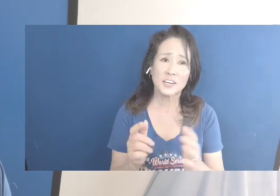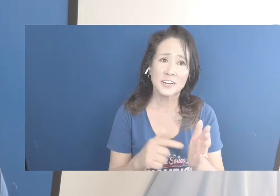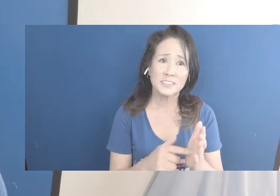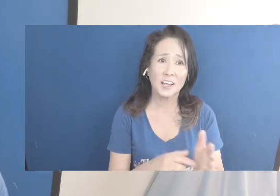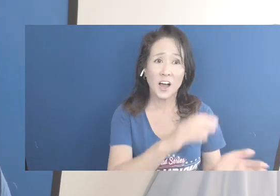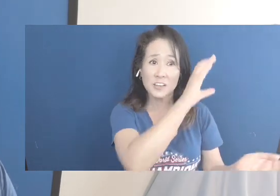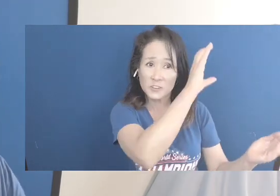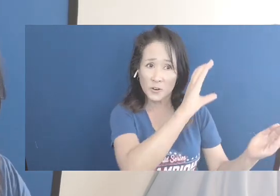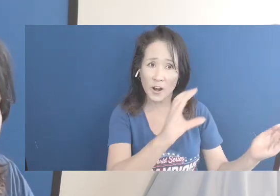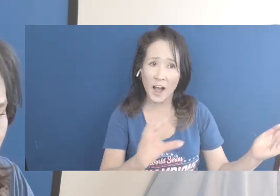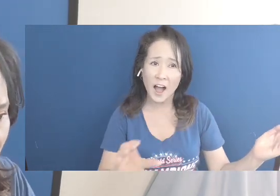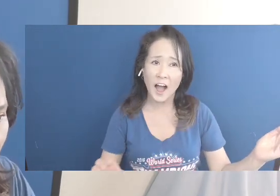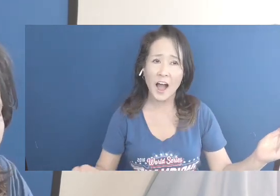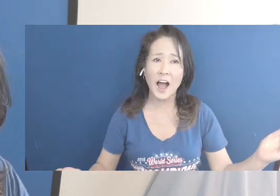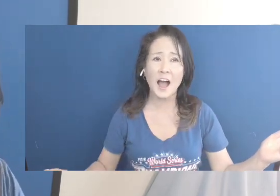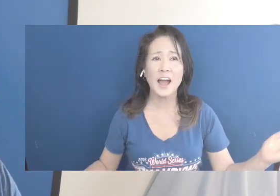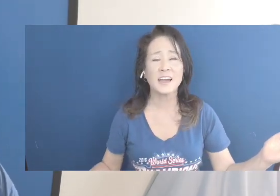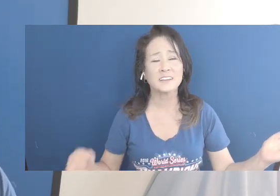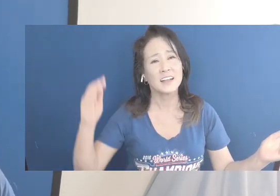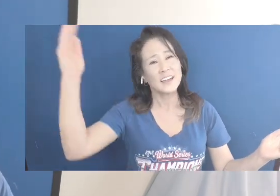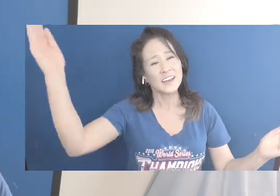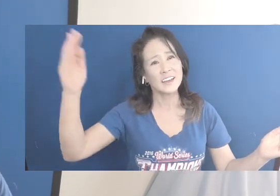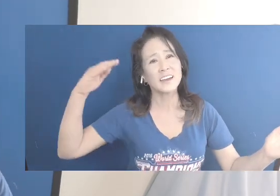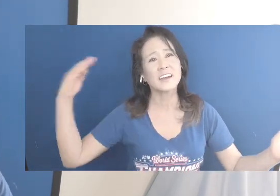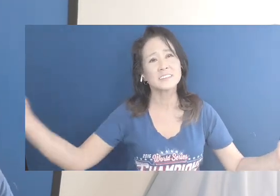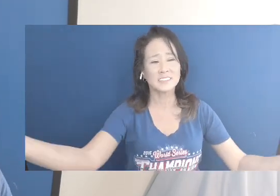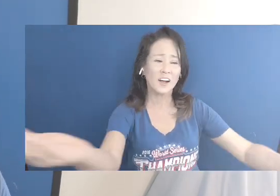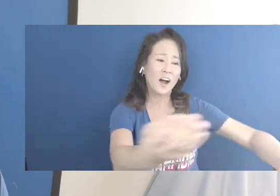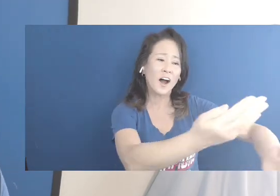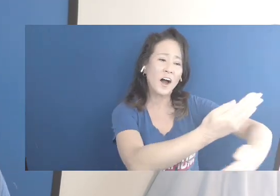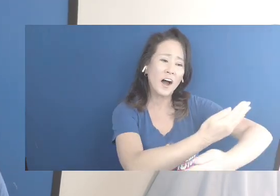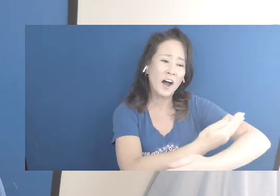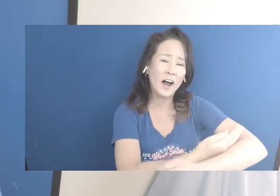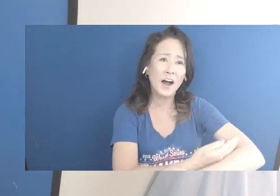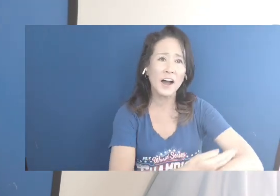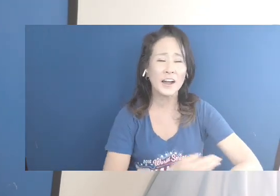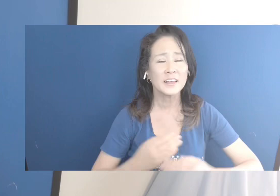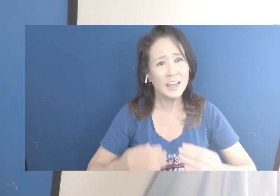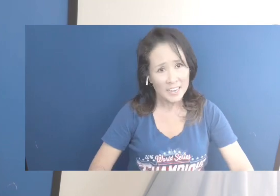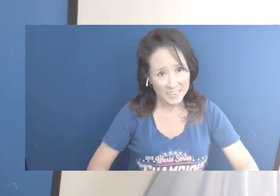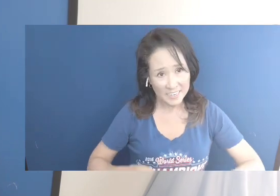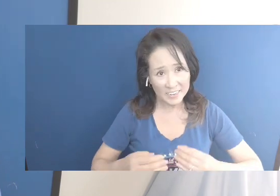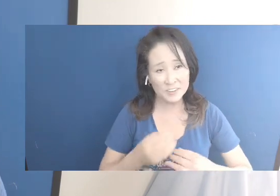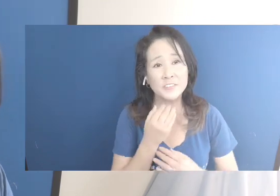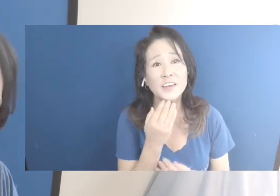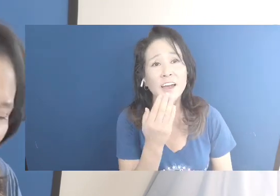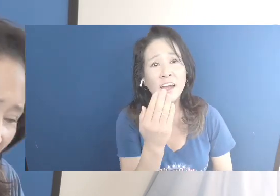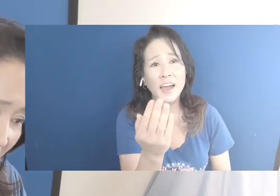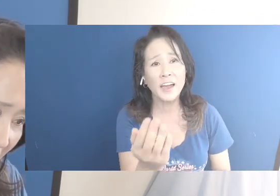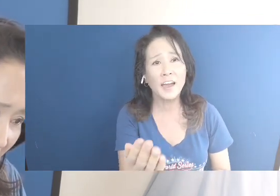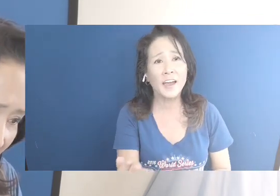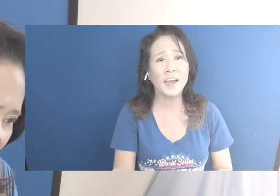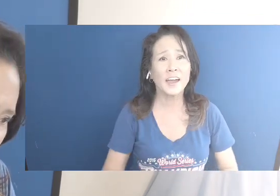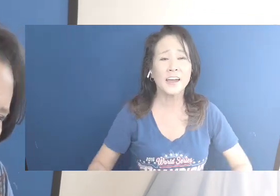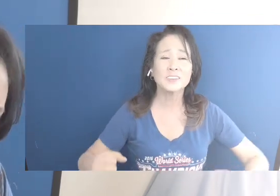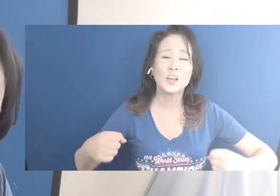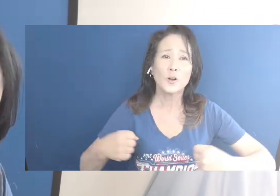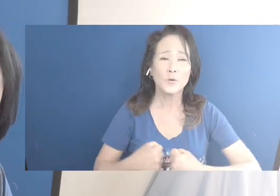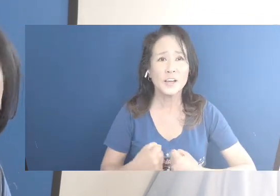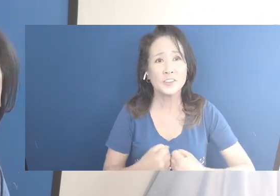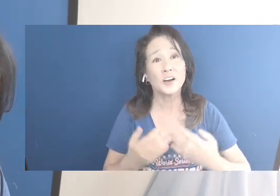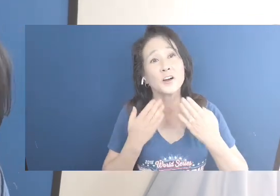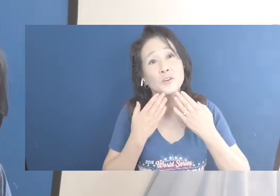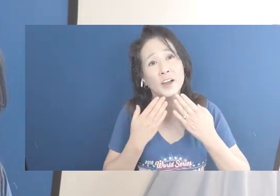Jesus Christ, His Son. Give thanks